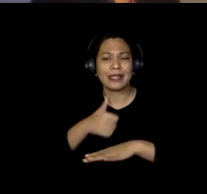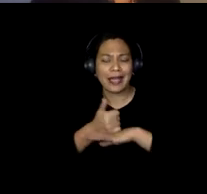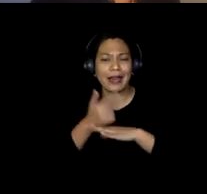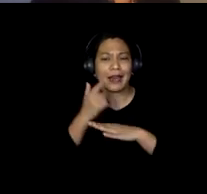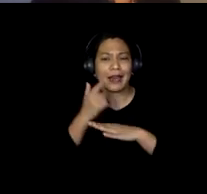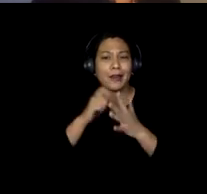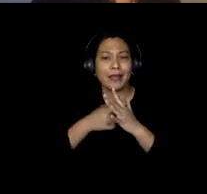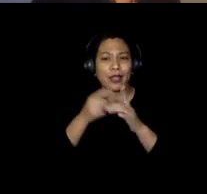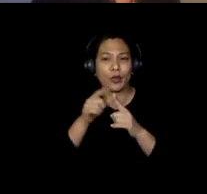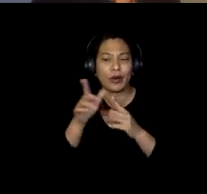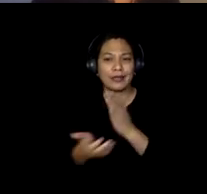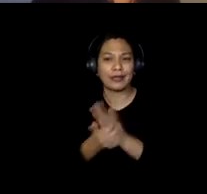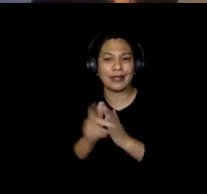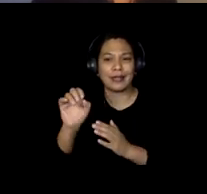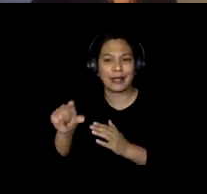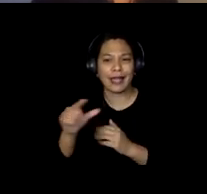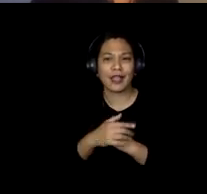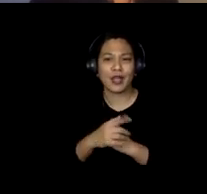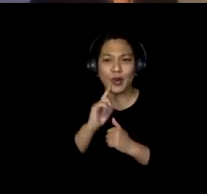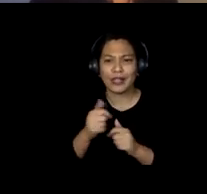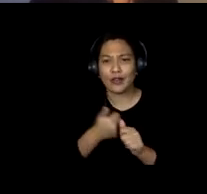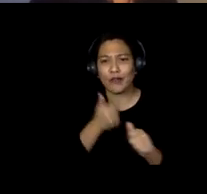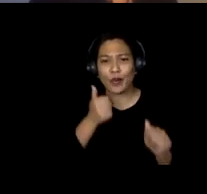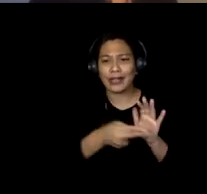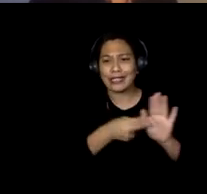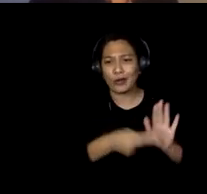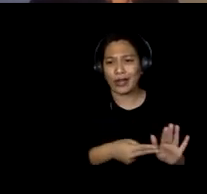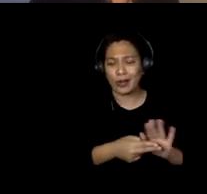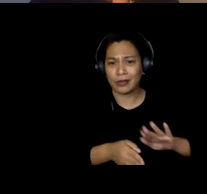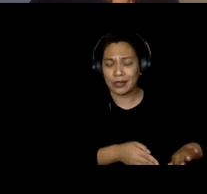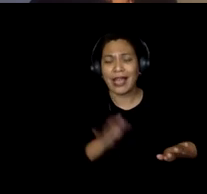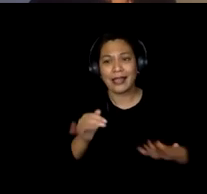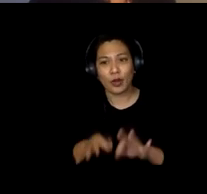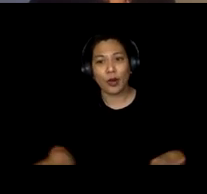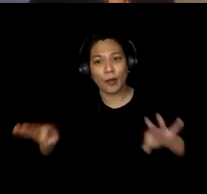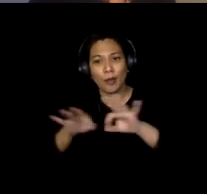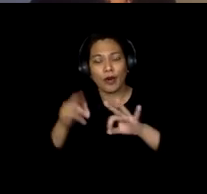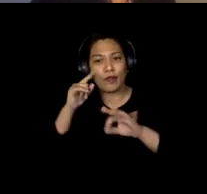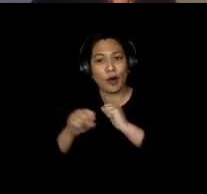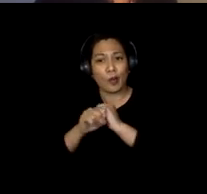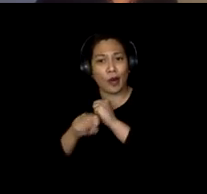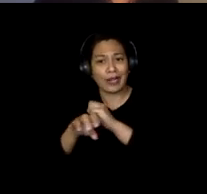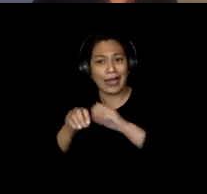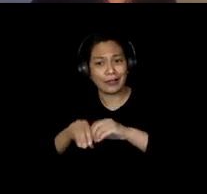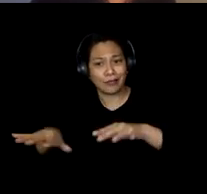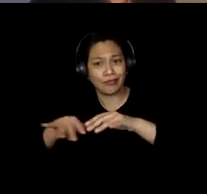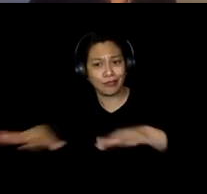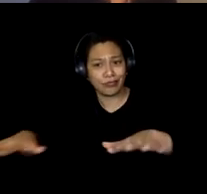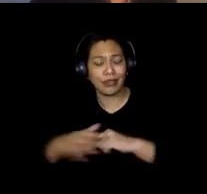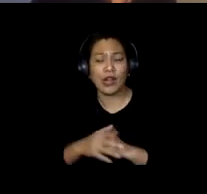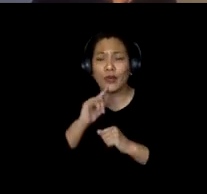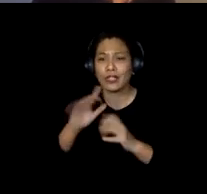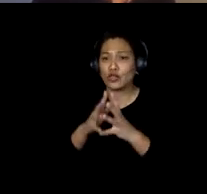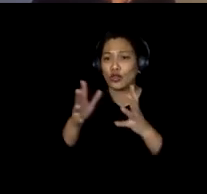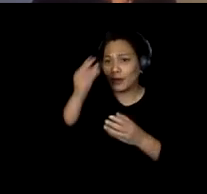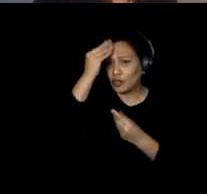offset AI stereotypes that are dogging our world. This is particularly important for broadcasters because they put so much content out in the world. And we'd